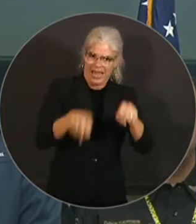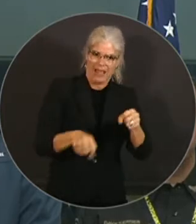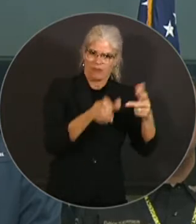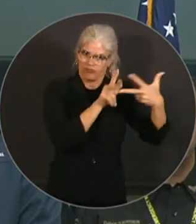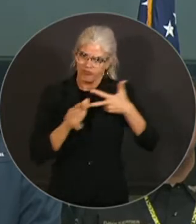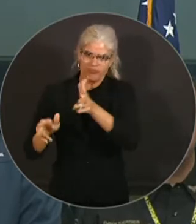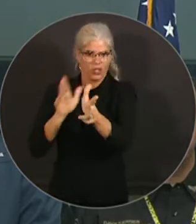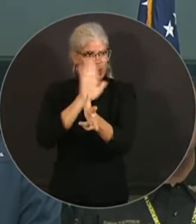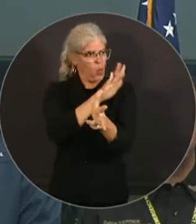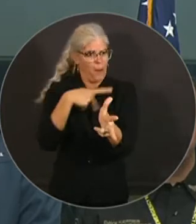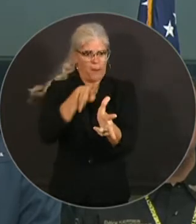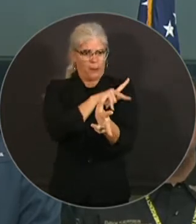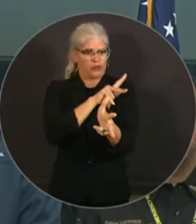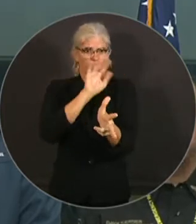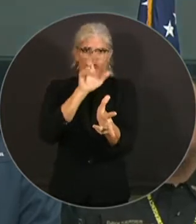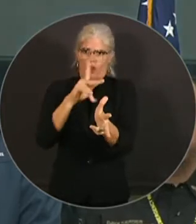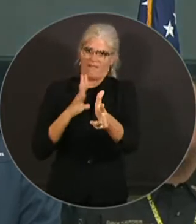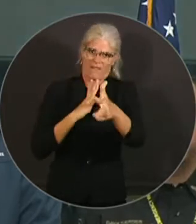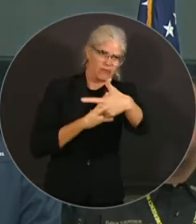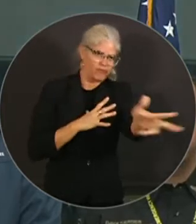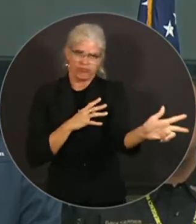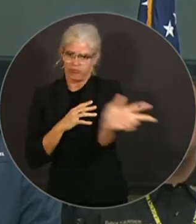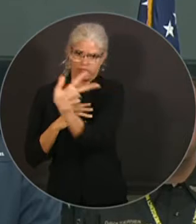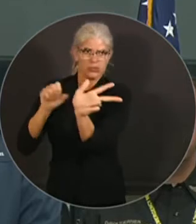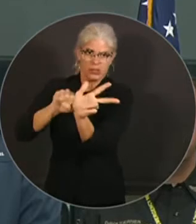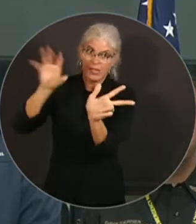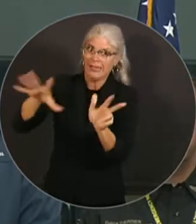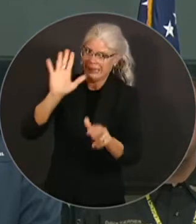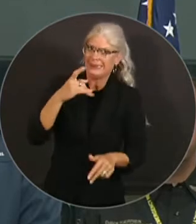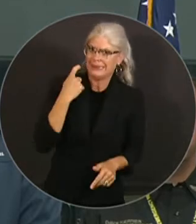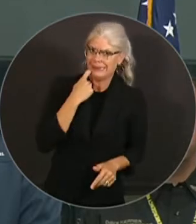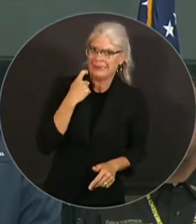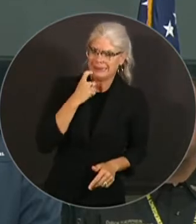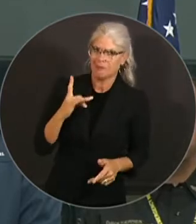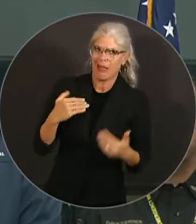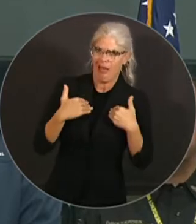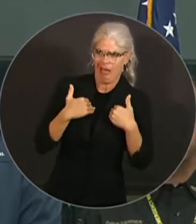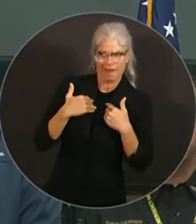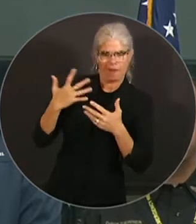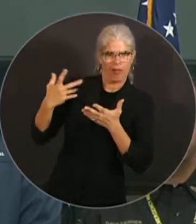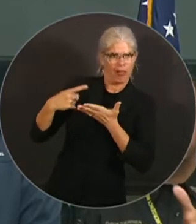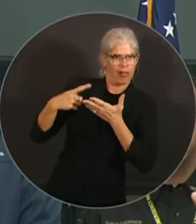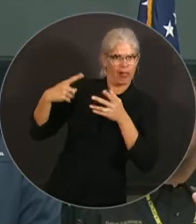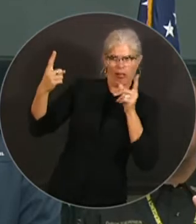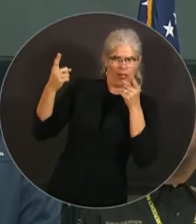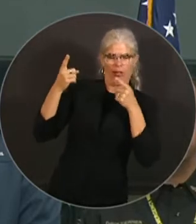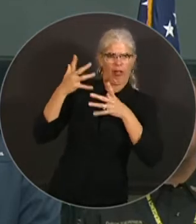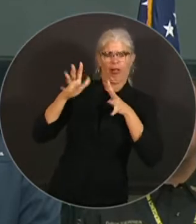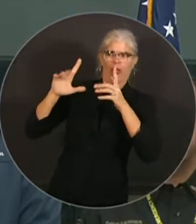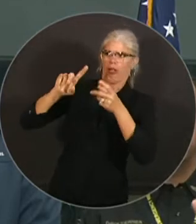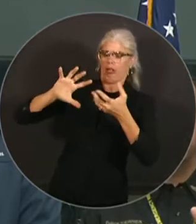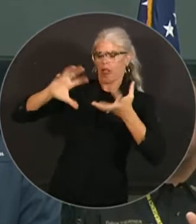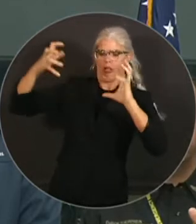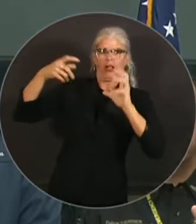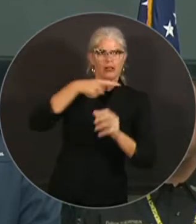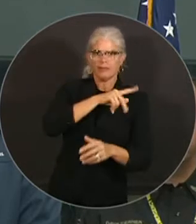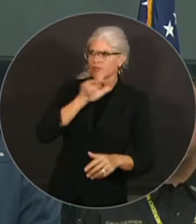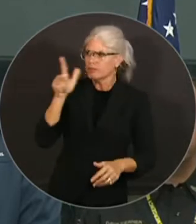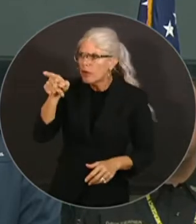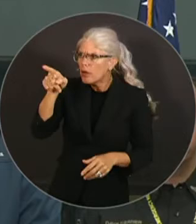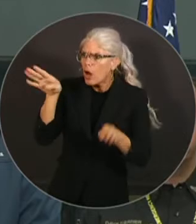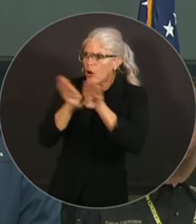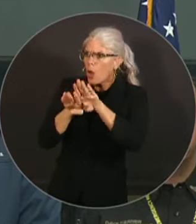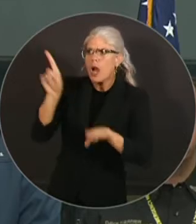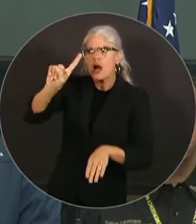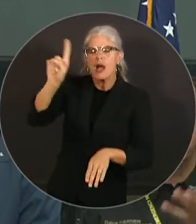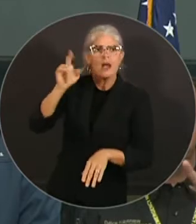that. I know we've had issues with those sites being being closed when they should be open 24. We've opened them when we've seen that, but